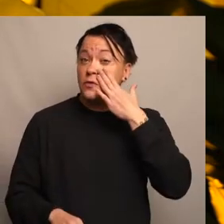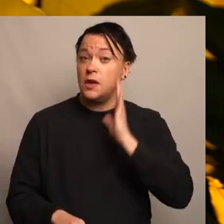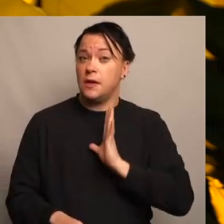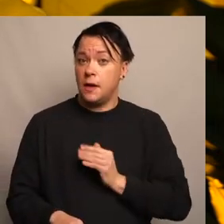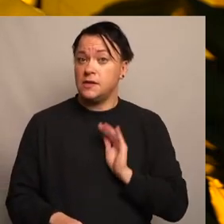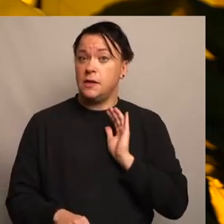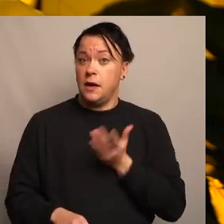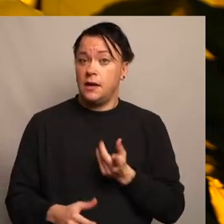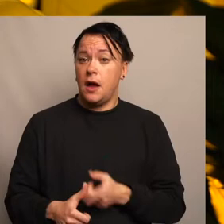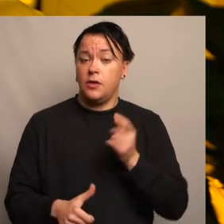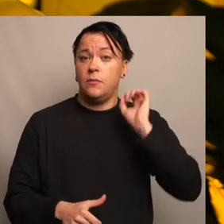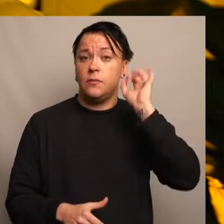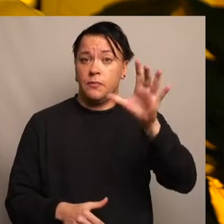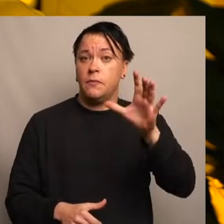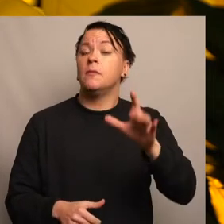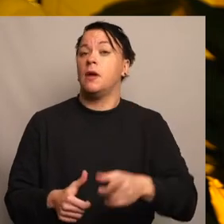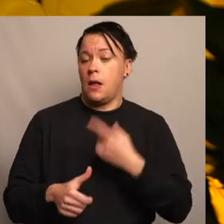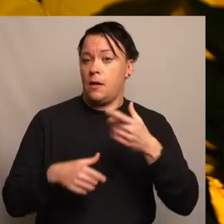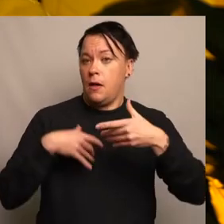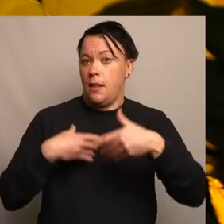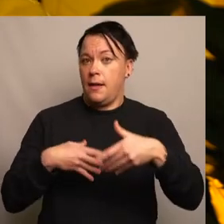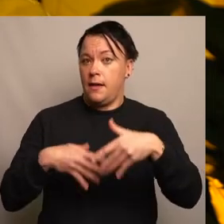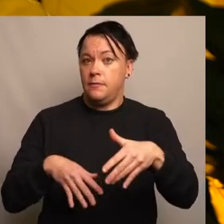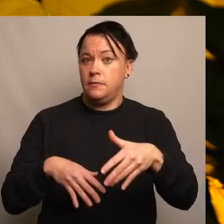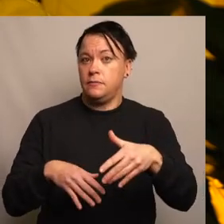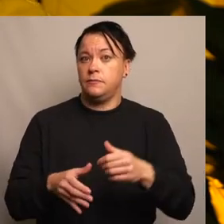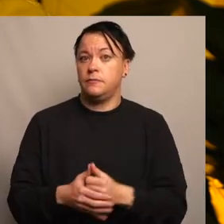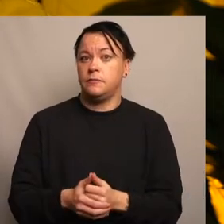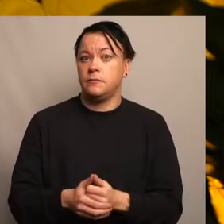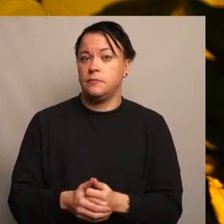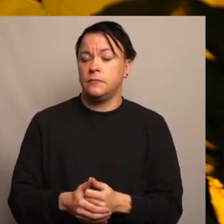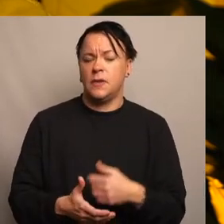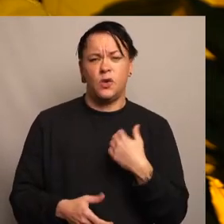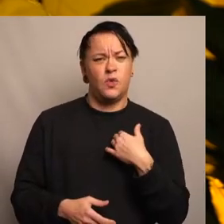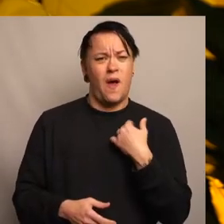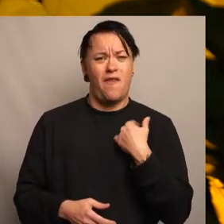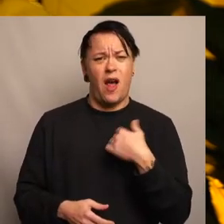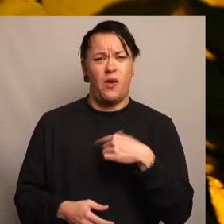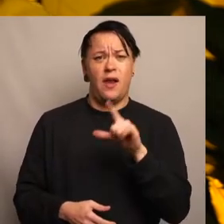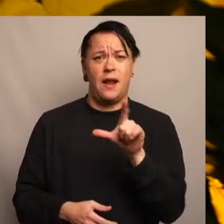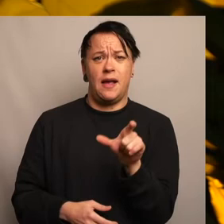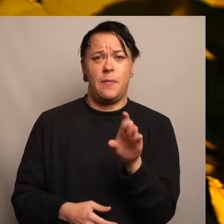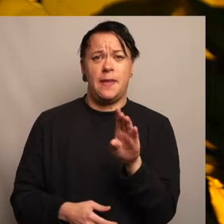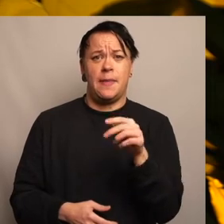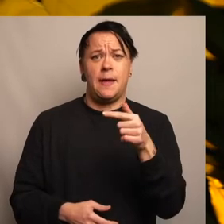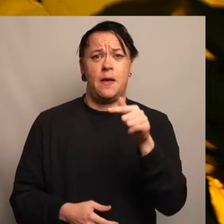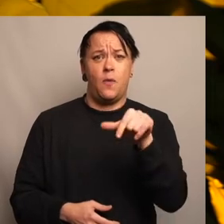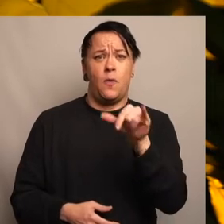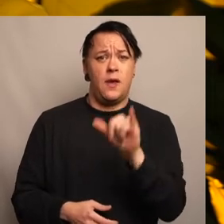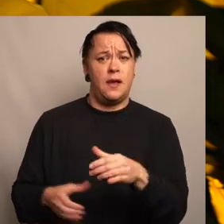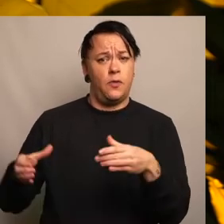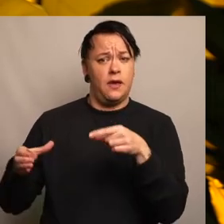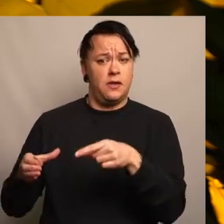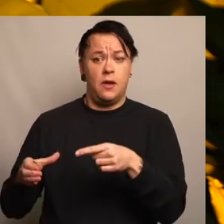of white LGBT community, don't really like understand and they don't really know the real history.